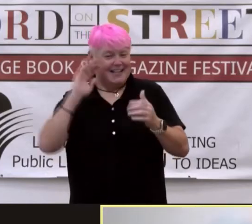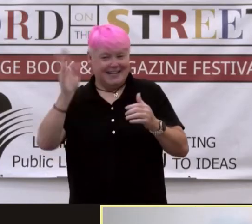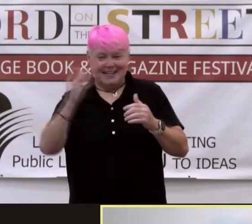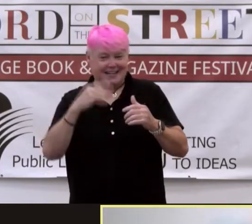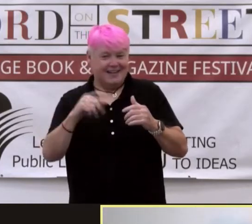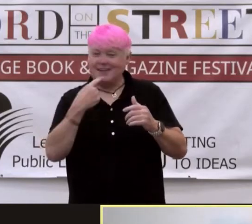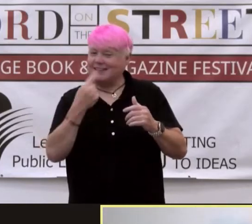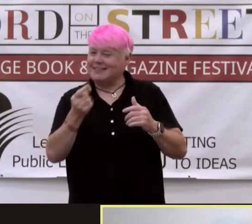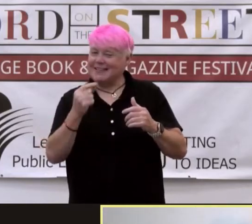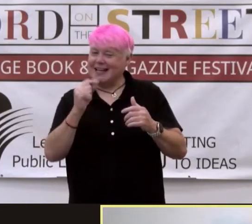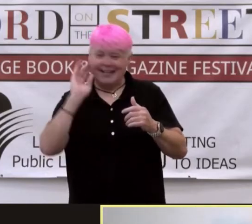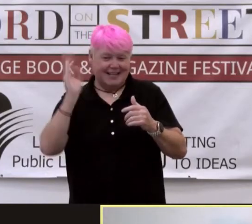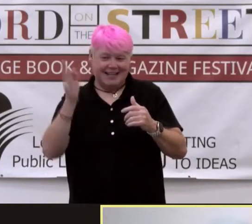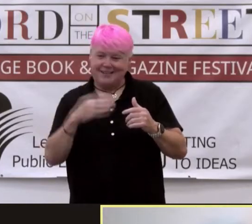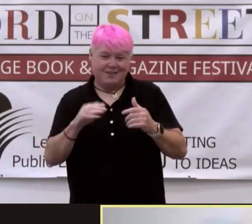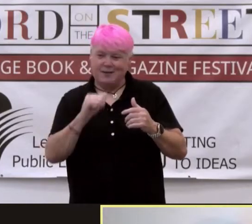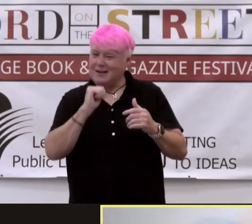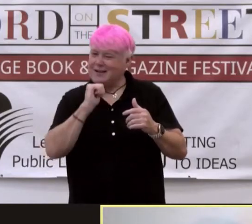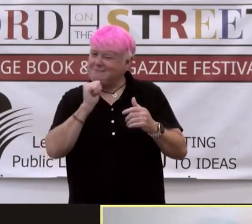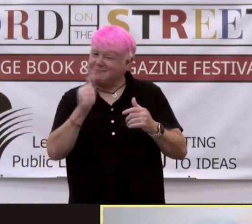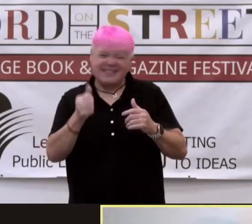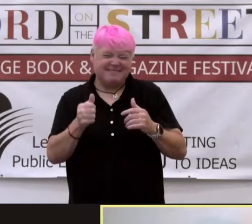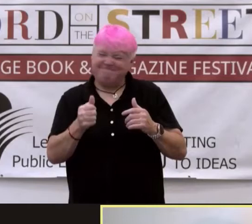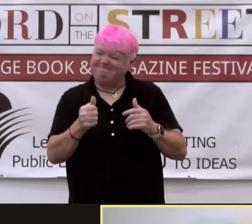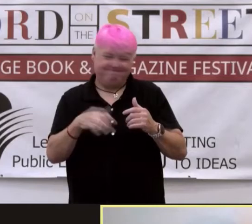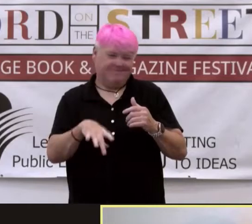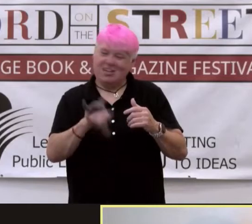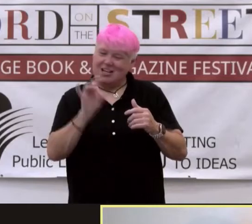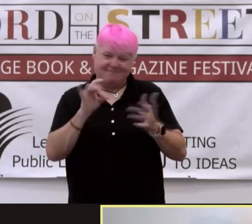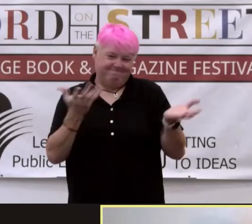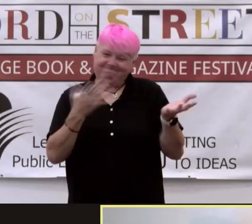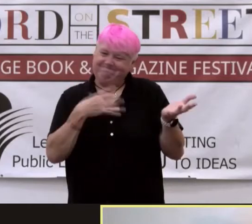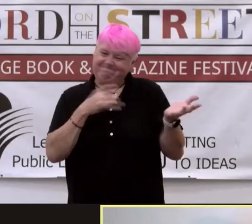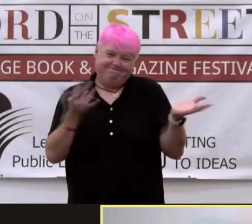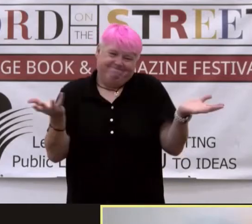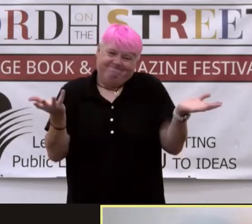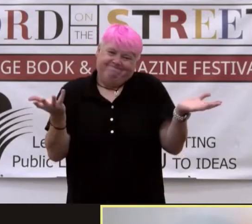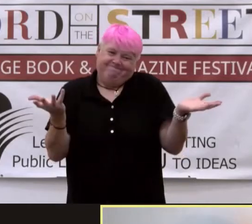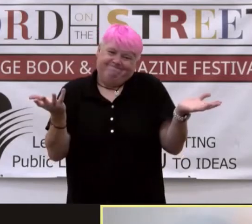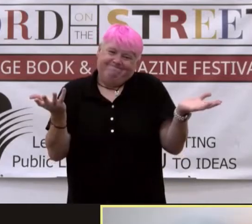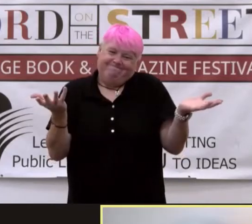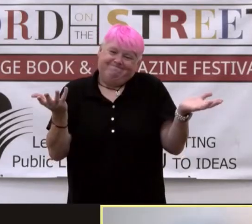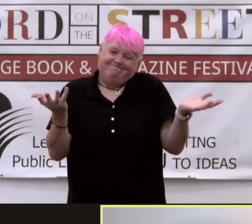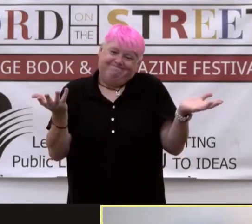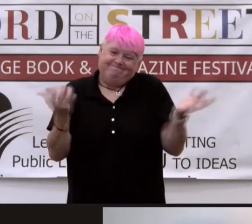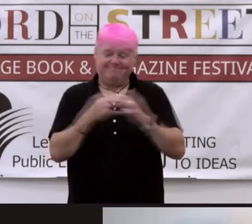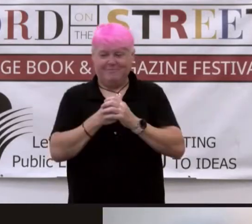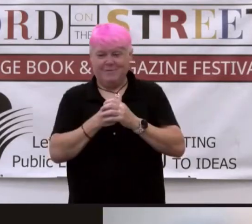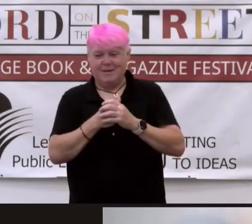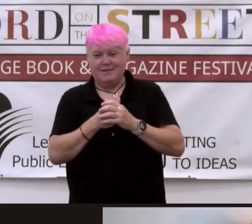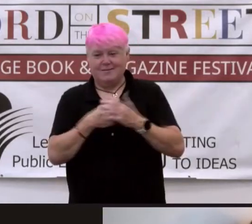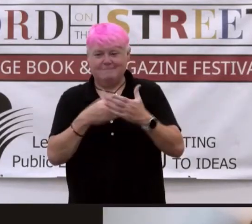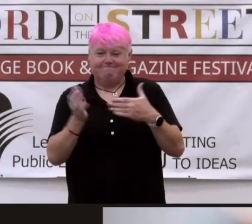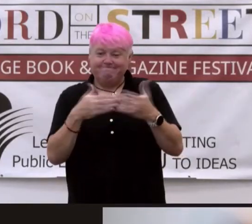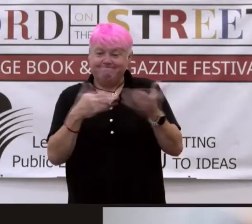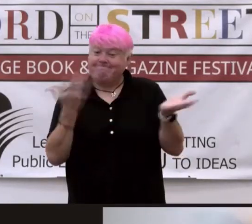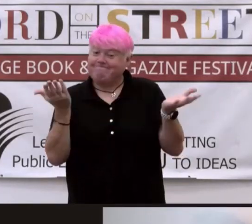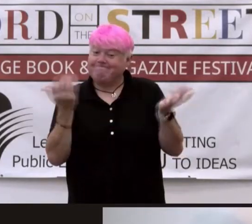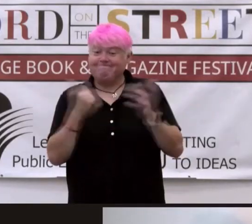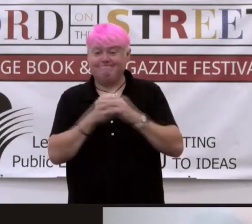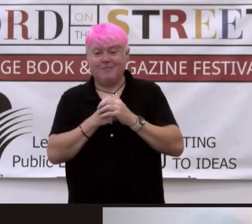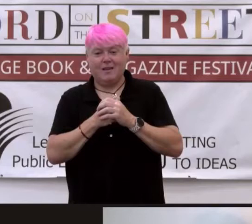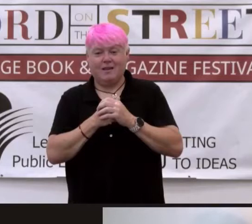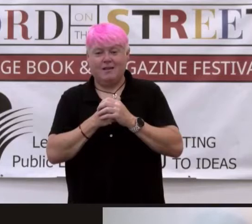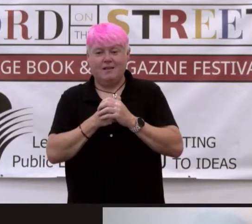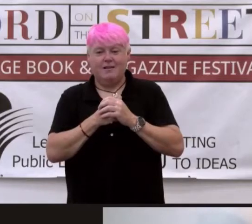but it's unlikely I'll revisit that. But who knows? It's hard to say much without